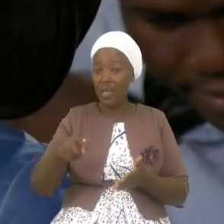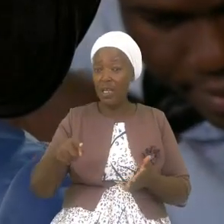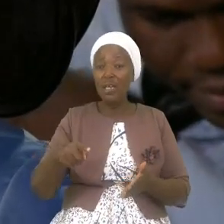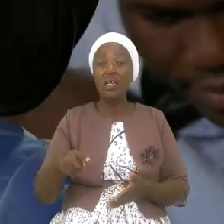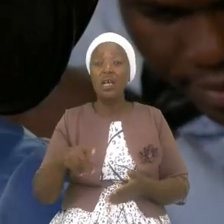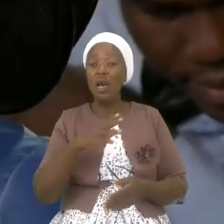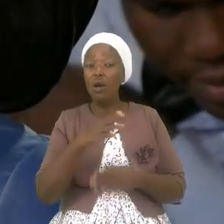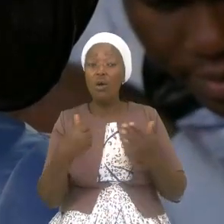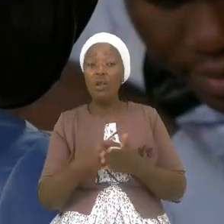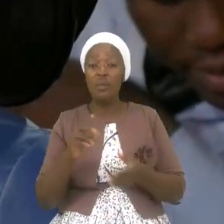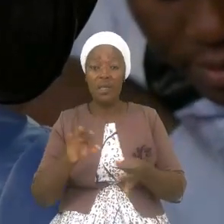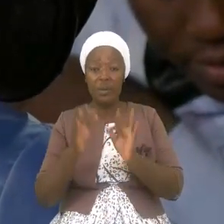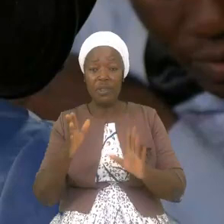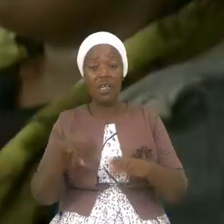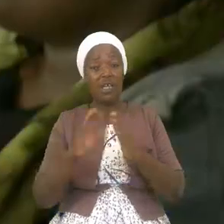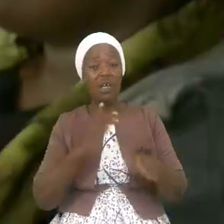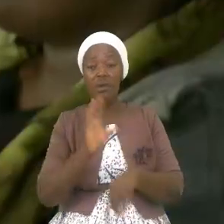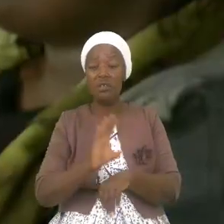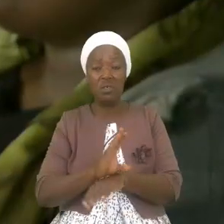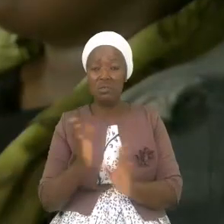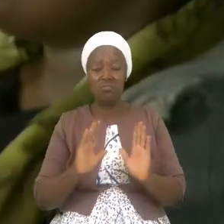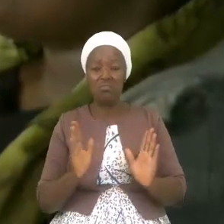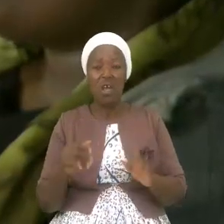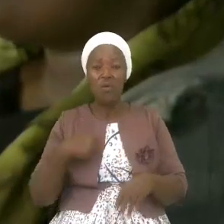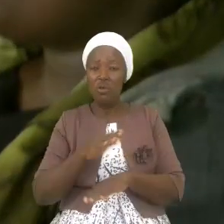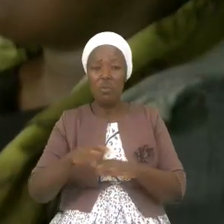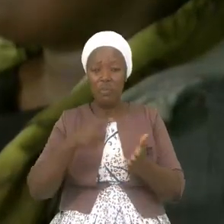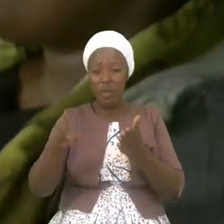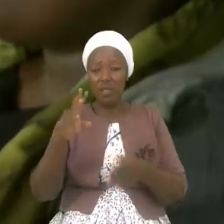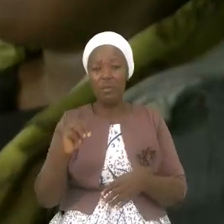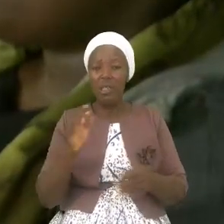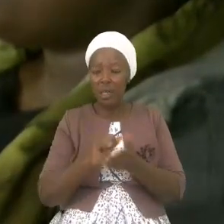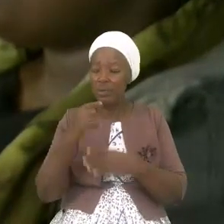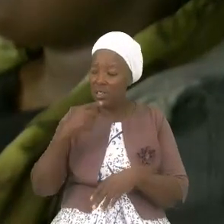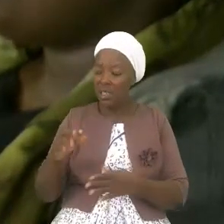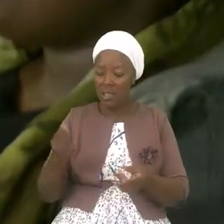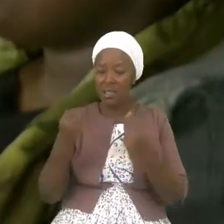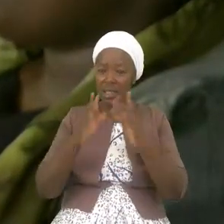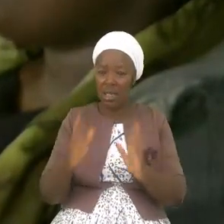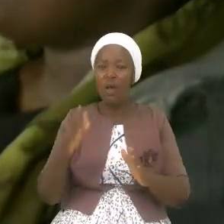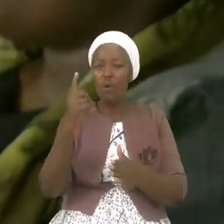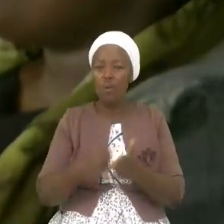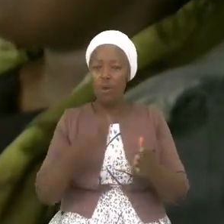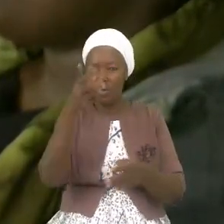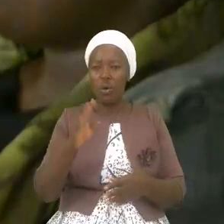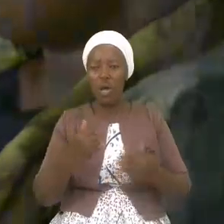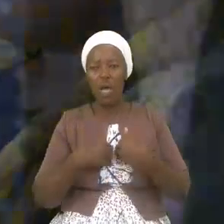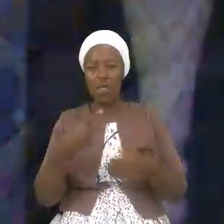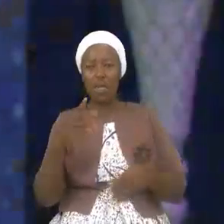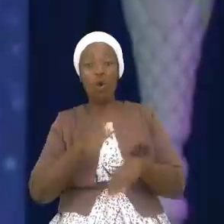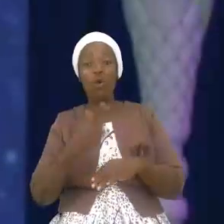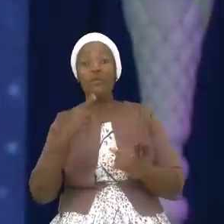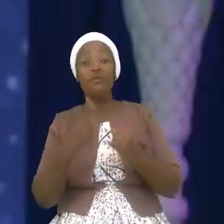sinner what God has said on the final edge of the sinner. We don't need